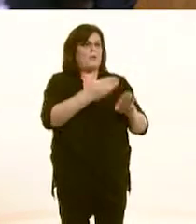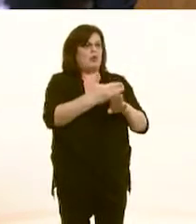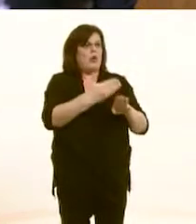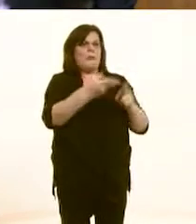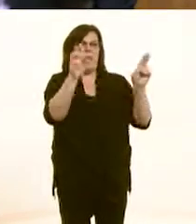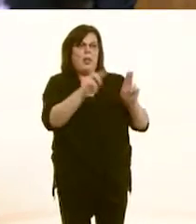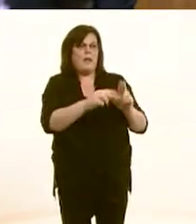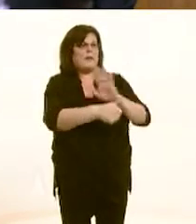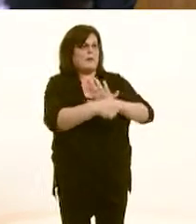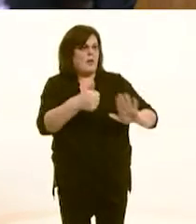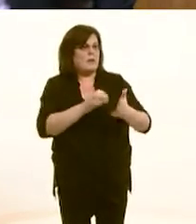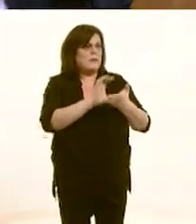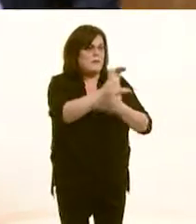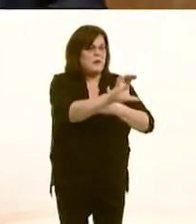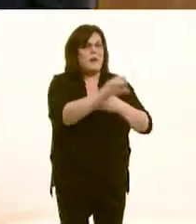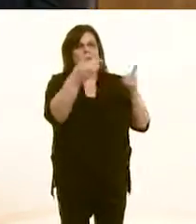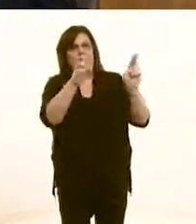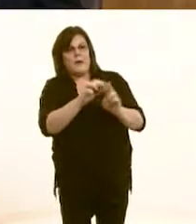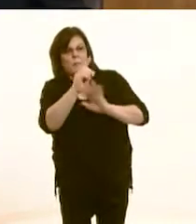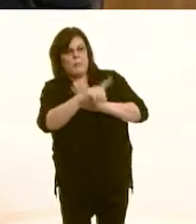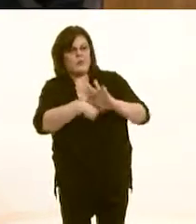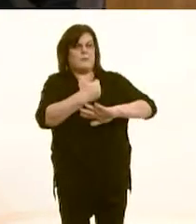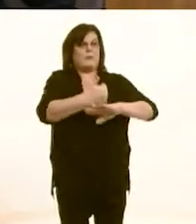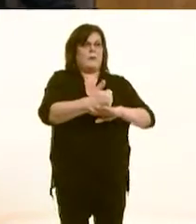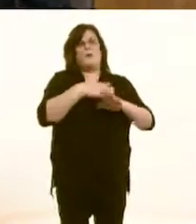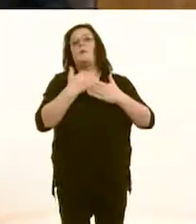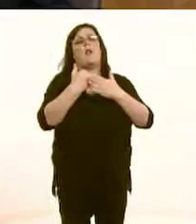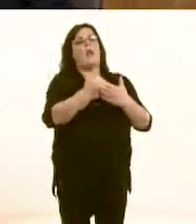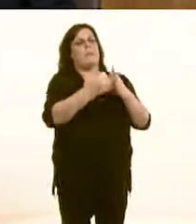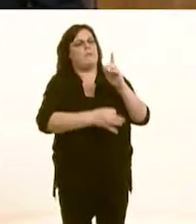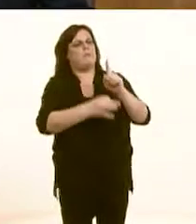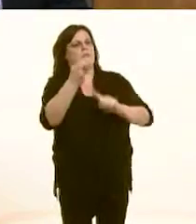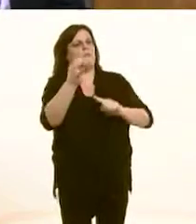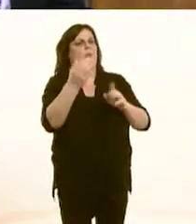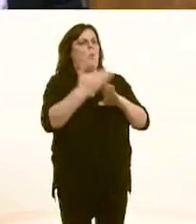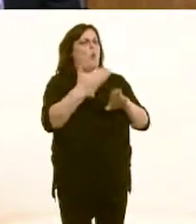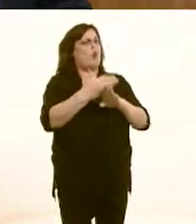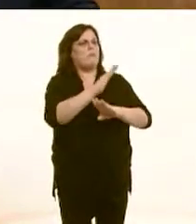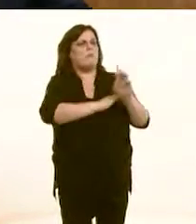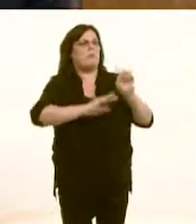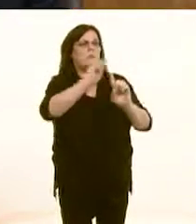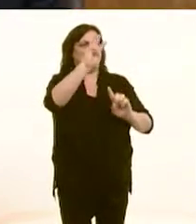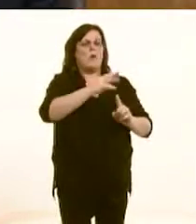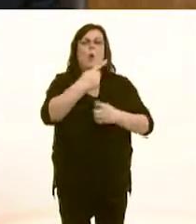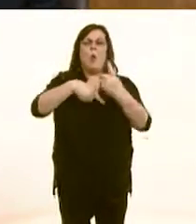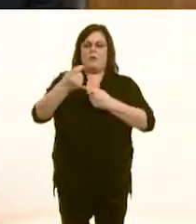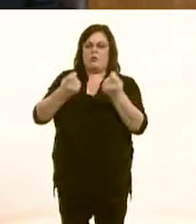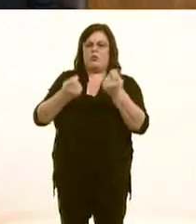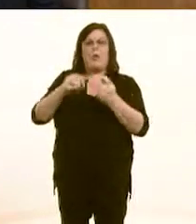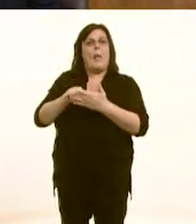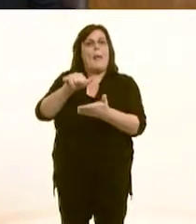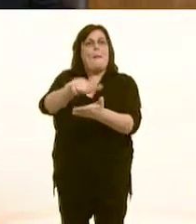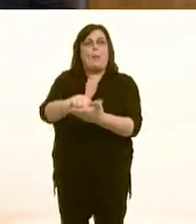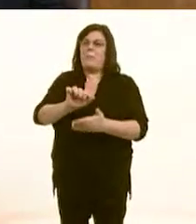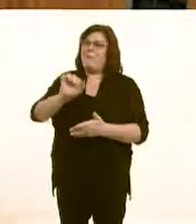on supporting projects that have created jobs the length and breadth of Wales. We took over the airport, an airport that his party